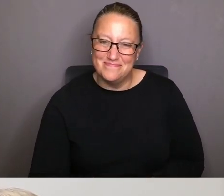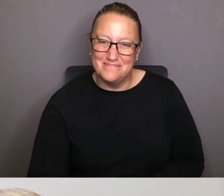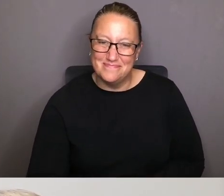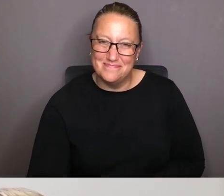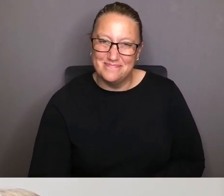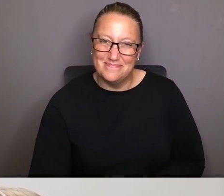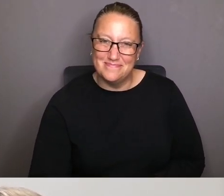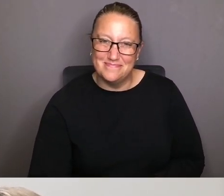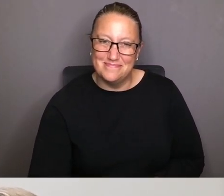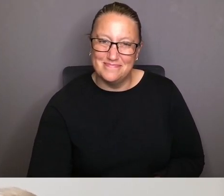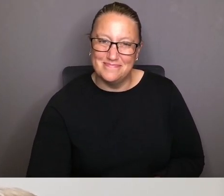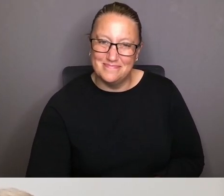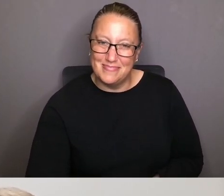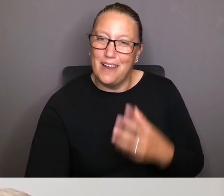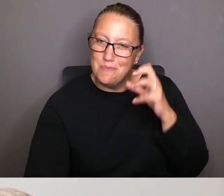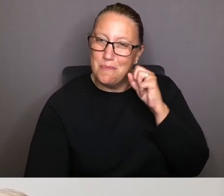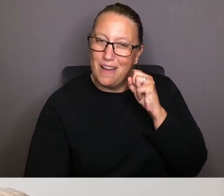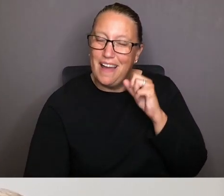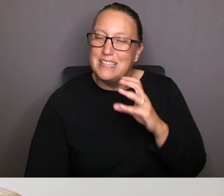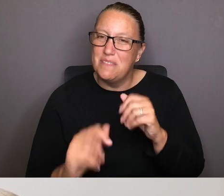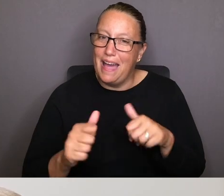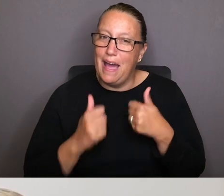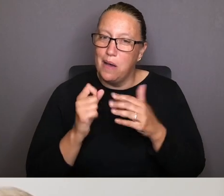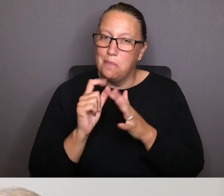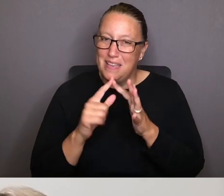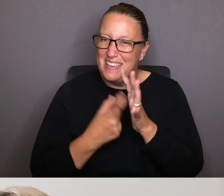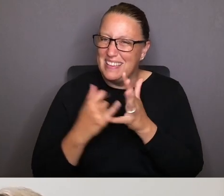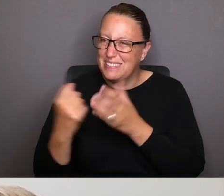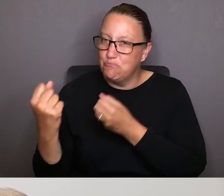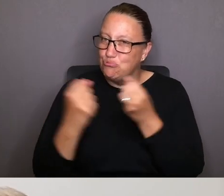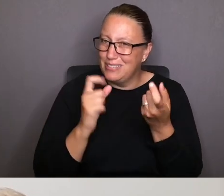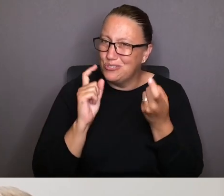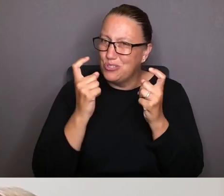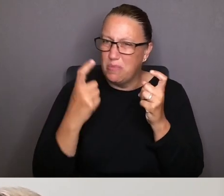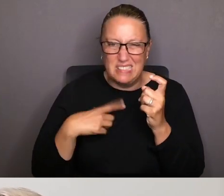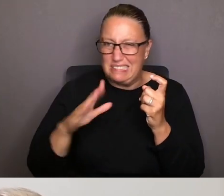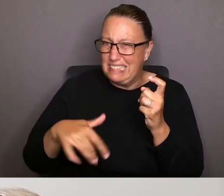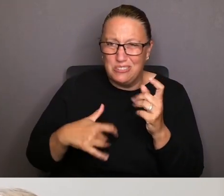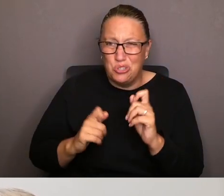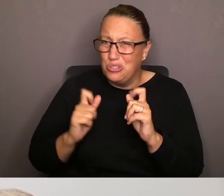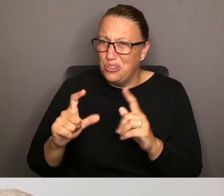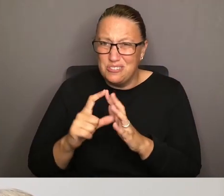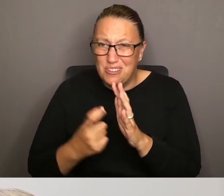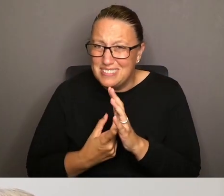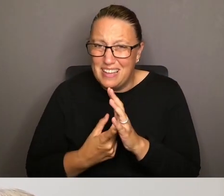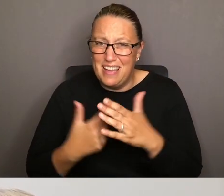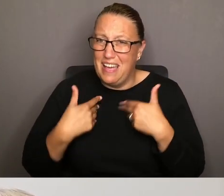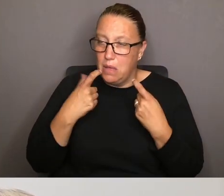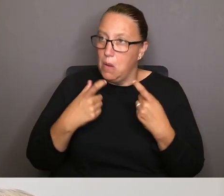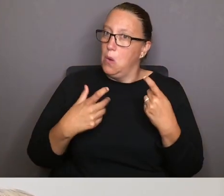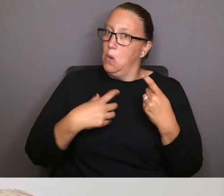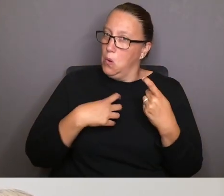female doctor or nurse? There's actually a lot of things. I could probably go on for ages, but I think that's a few of the main ones. I remember,